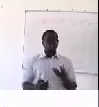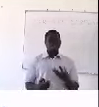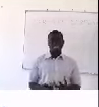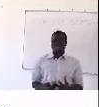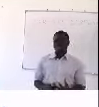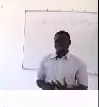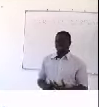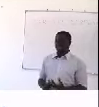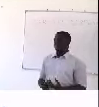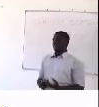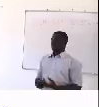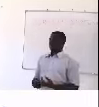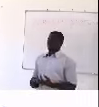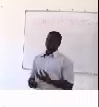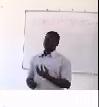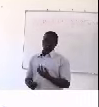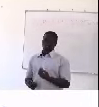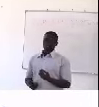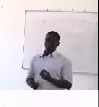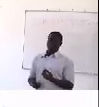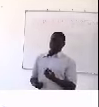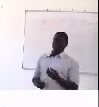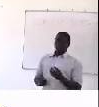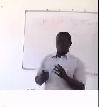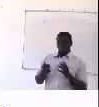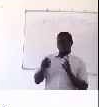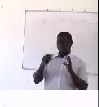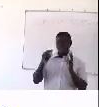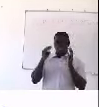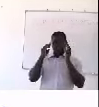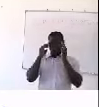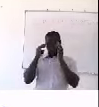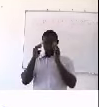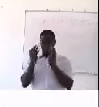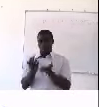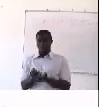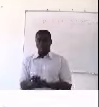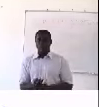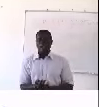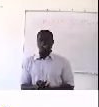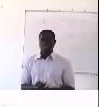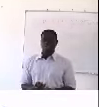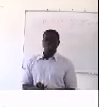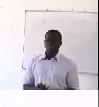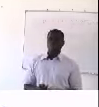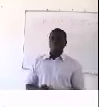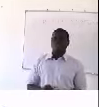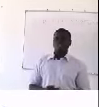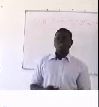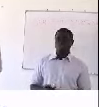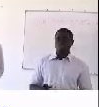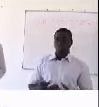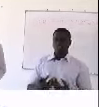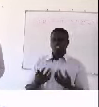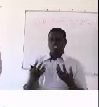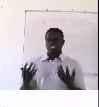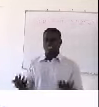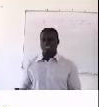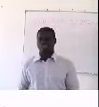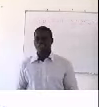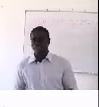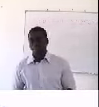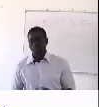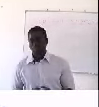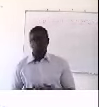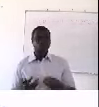midbrain? The midbrain, it is the site of vision and sight. That's where some people, like for instance, if you're having